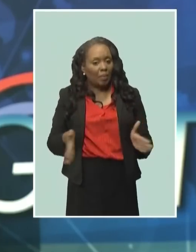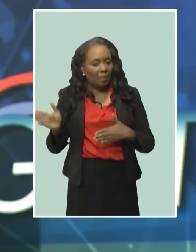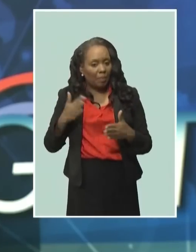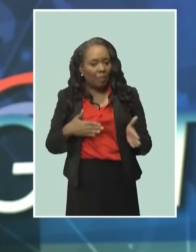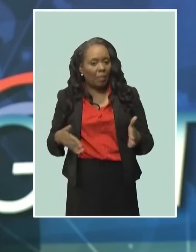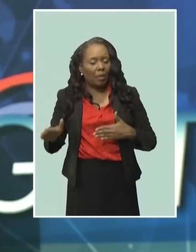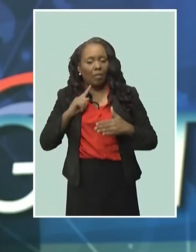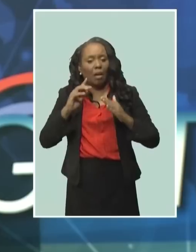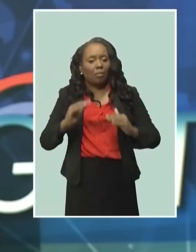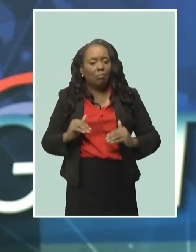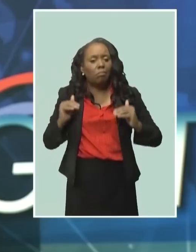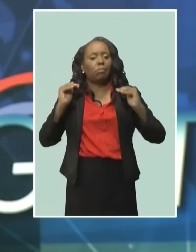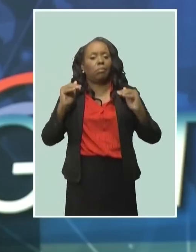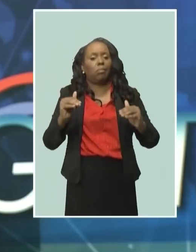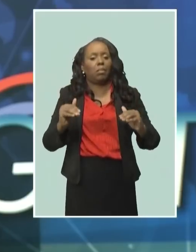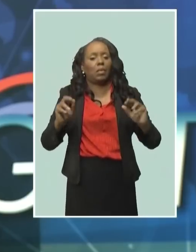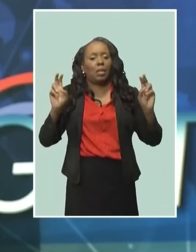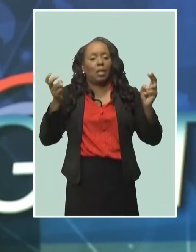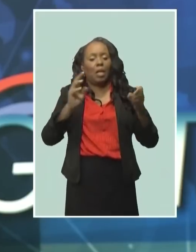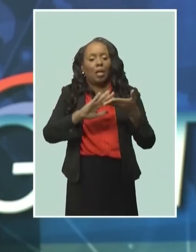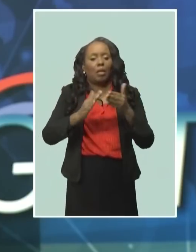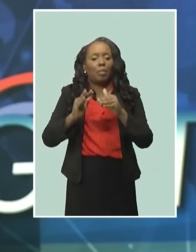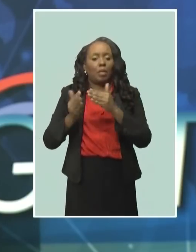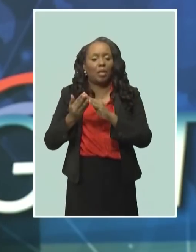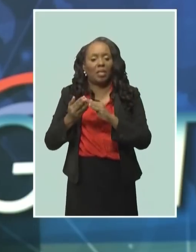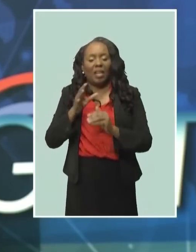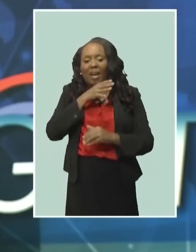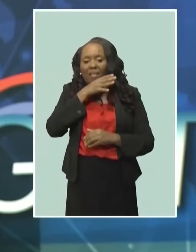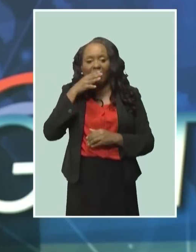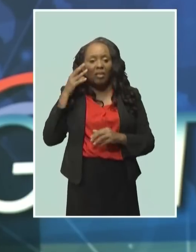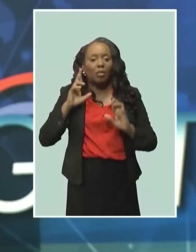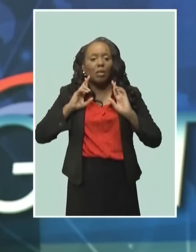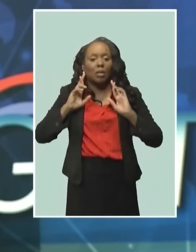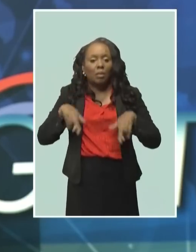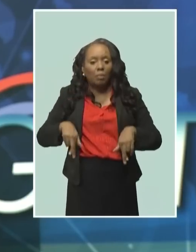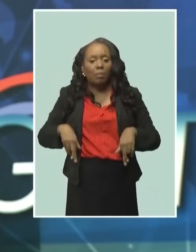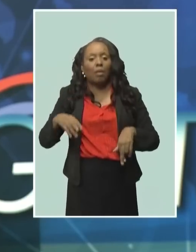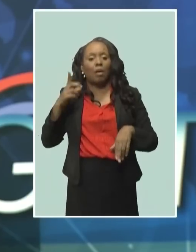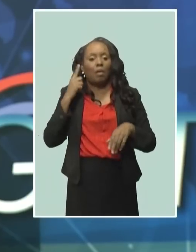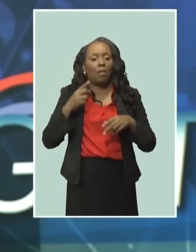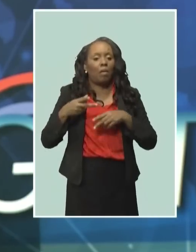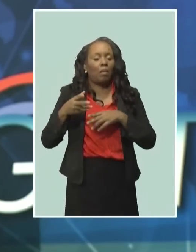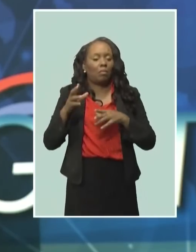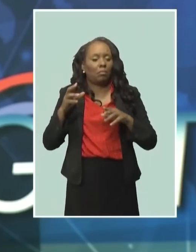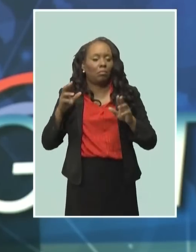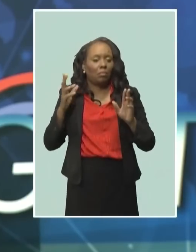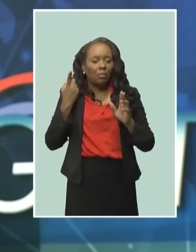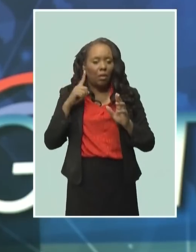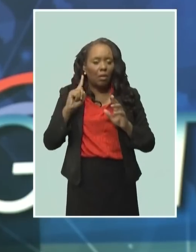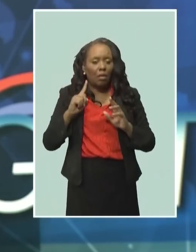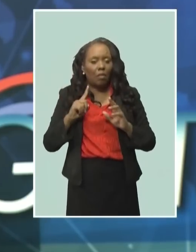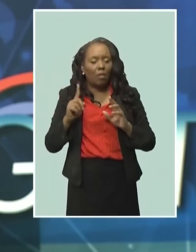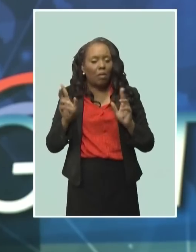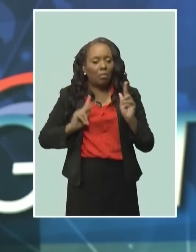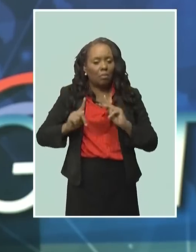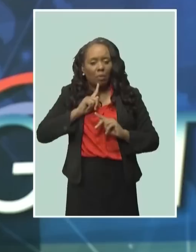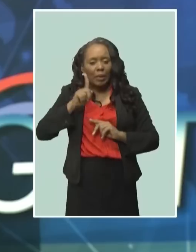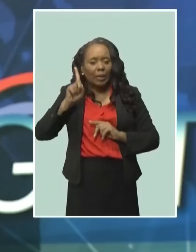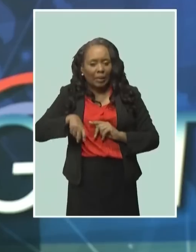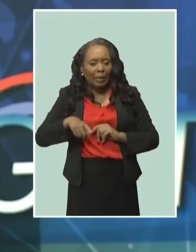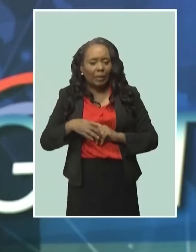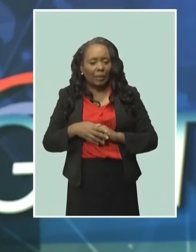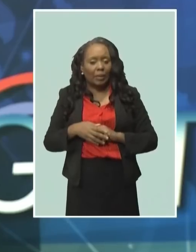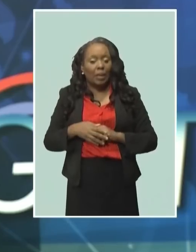to bolster the efforts of the Community Agricultural Response for Enfranchisement, or the CARE project, in the next financial